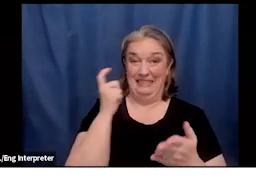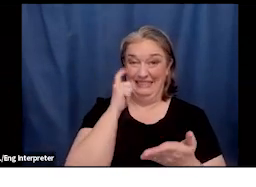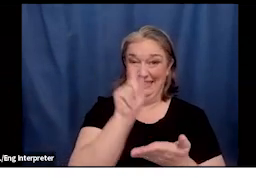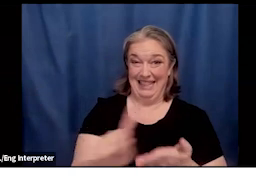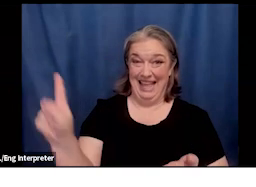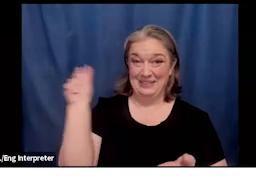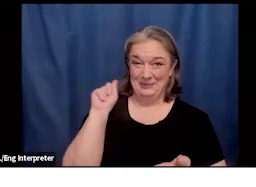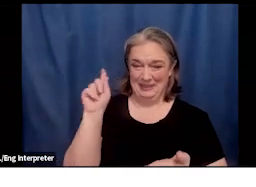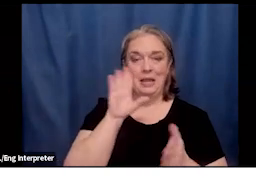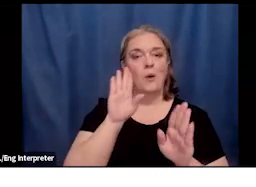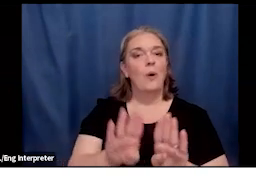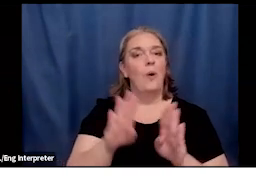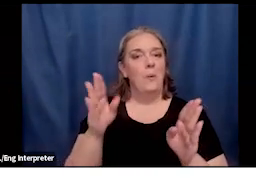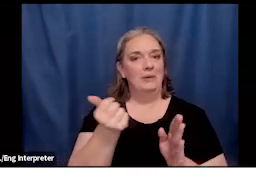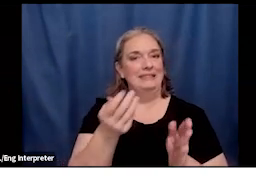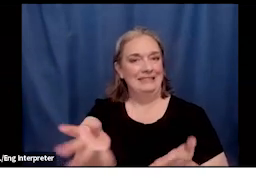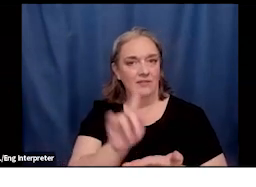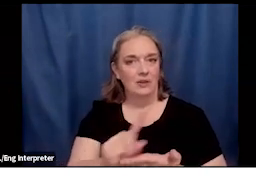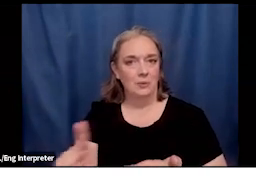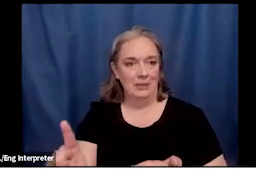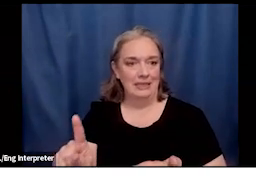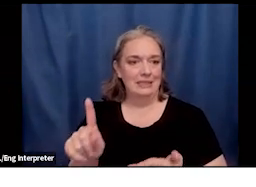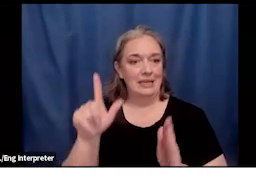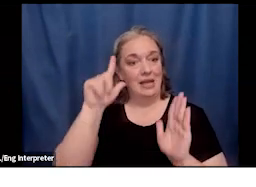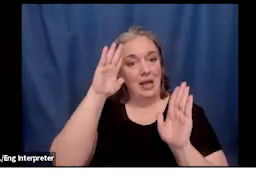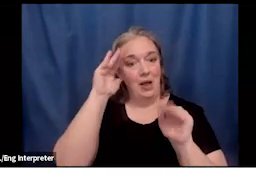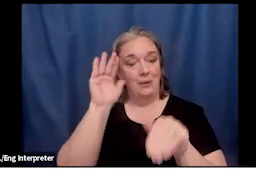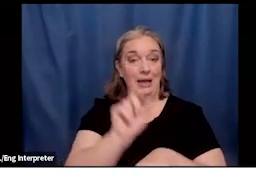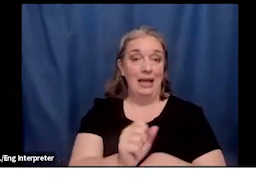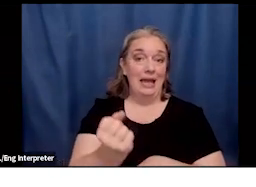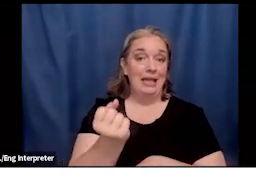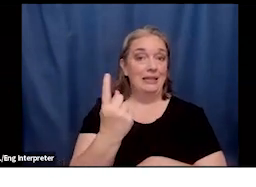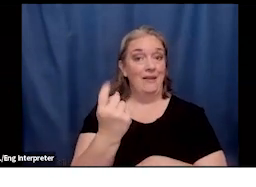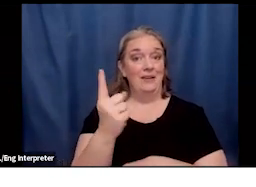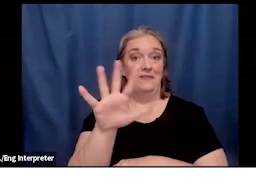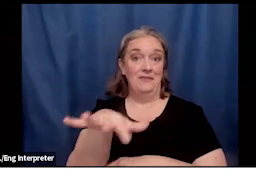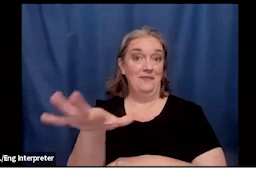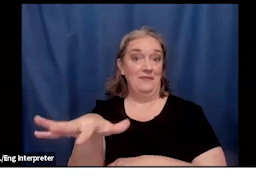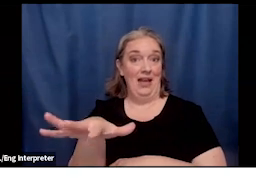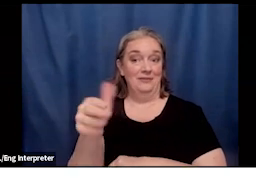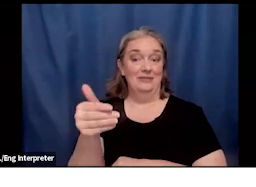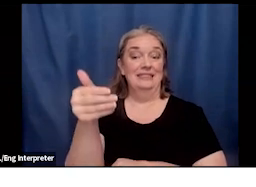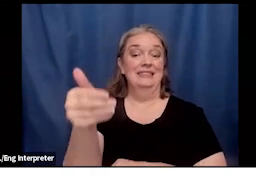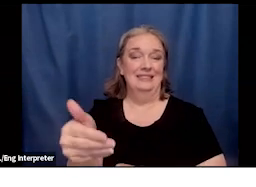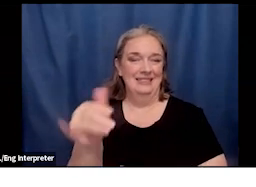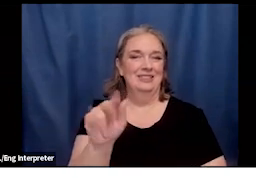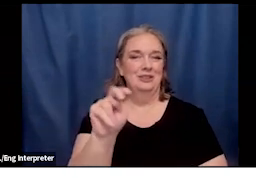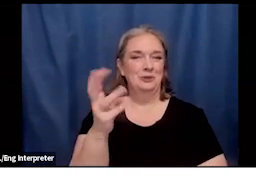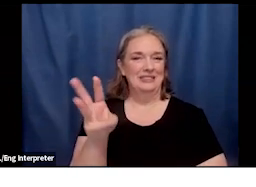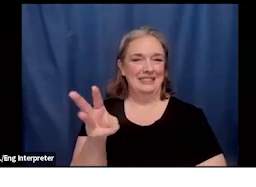open for several weeks, closing at around 11:55 p.m. on June 16th. So you've got lots of time to get your application